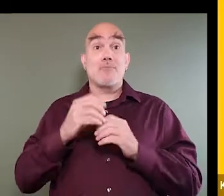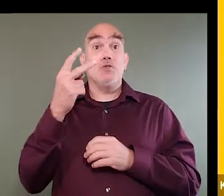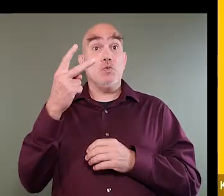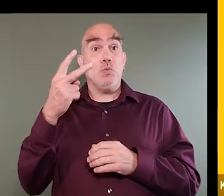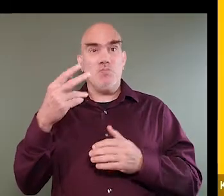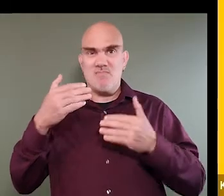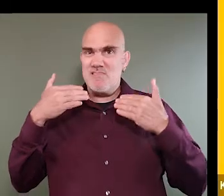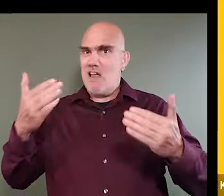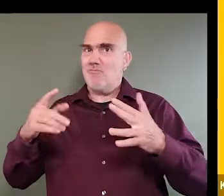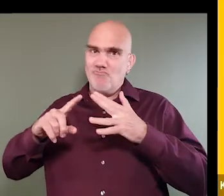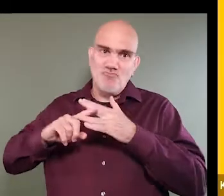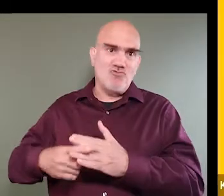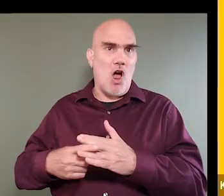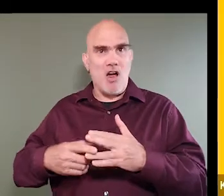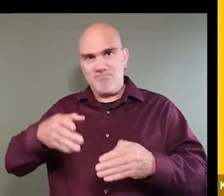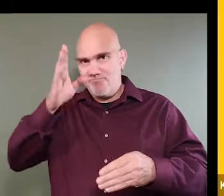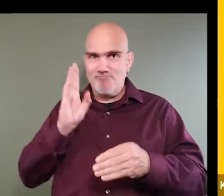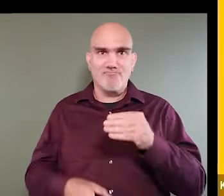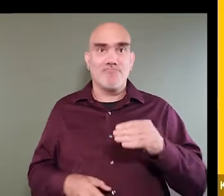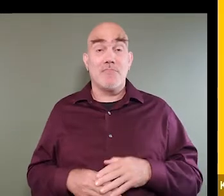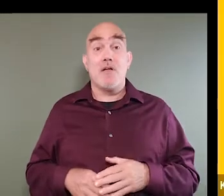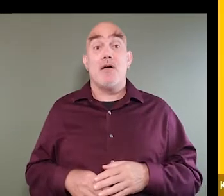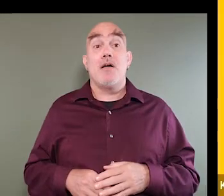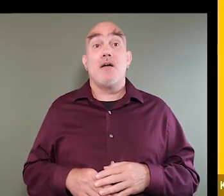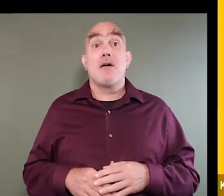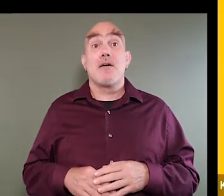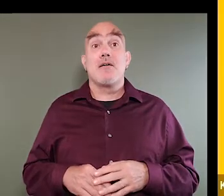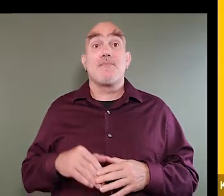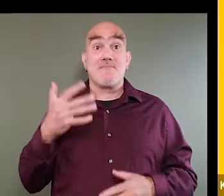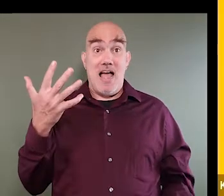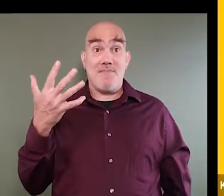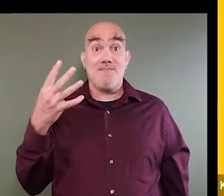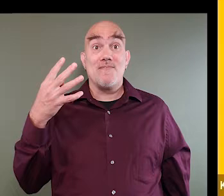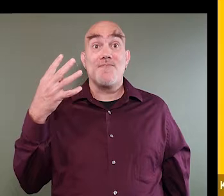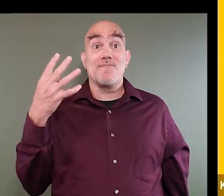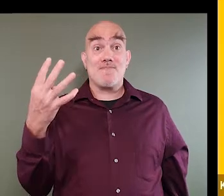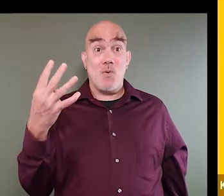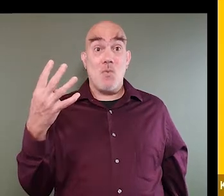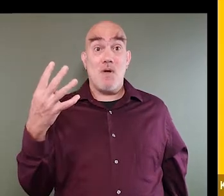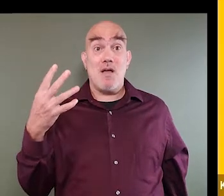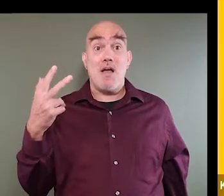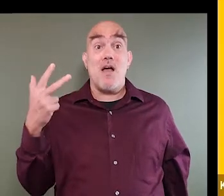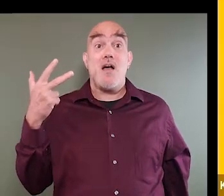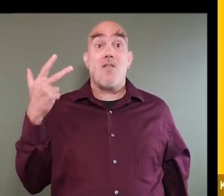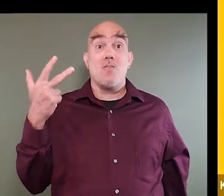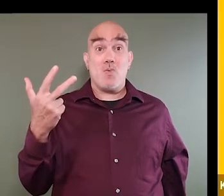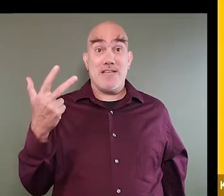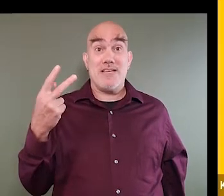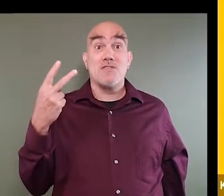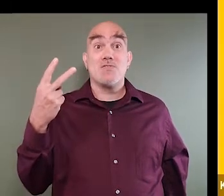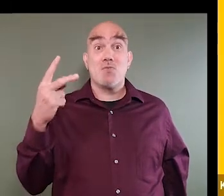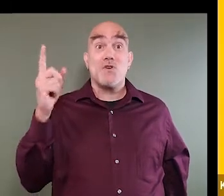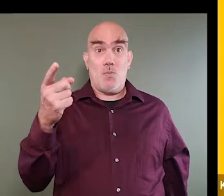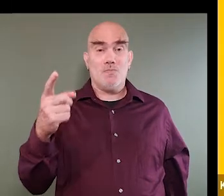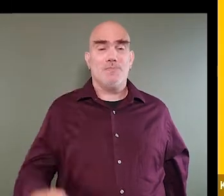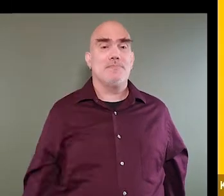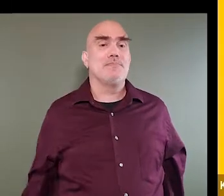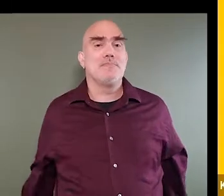park. In 5, 4, 3, 2, and 1.